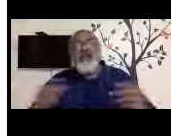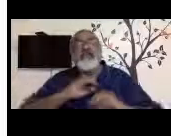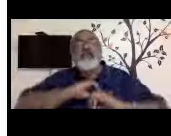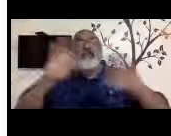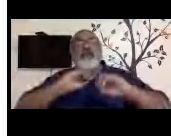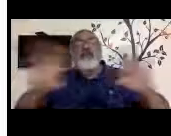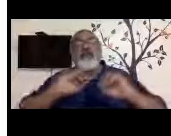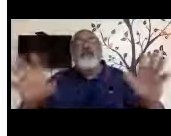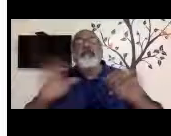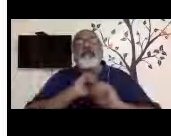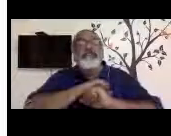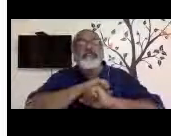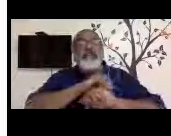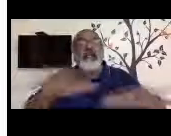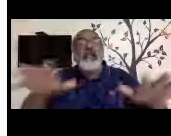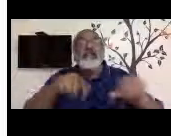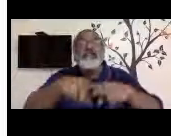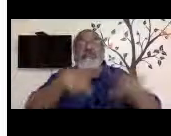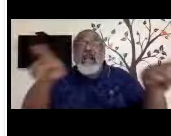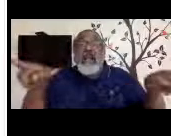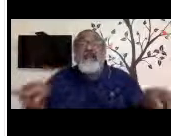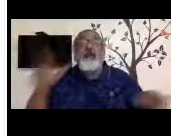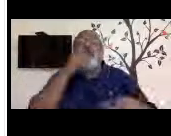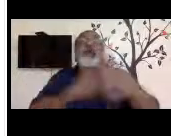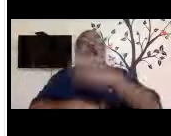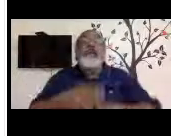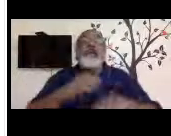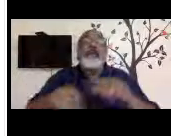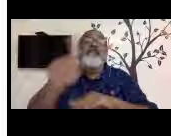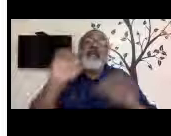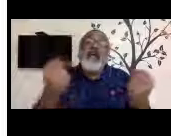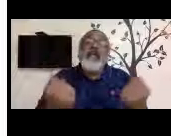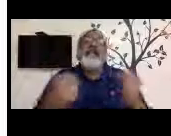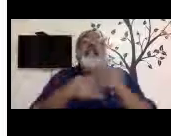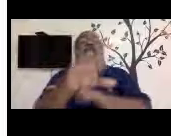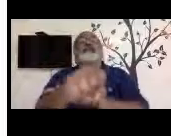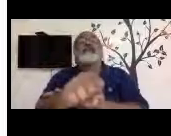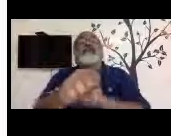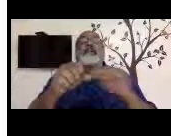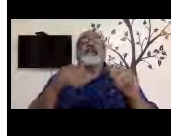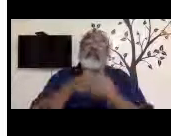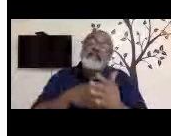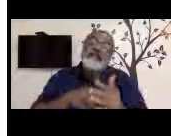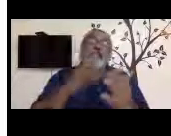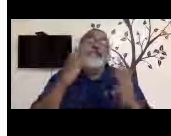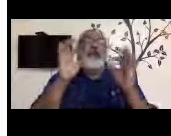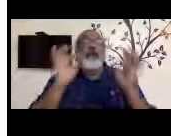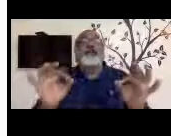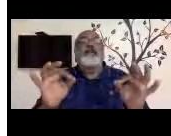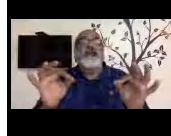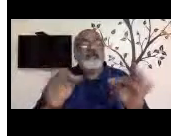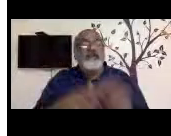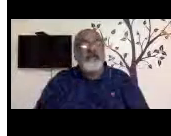made available in an easy to understand format. And what else is mentioned? So we